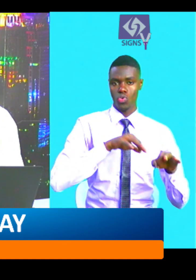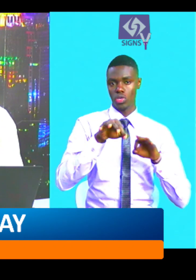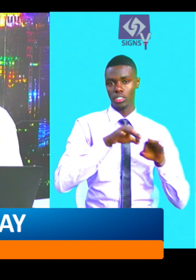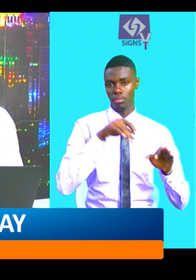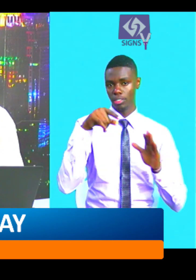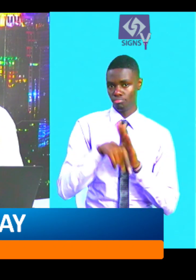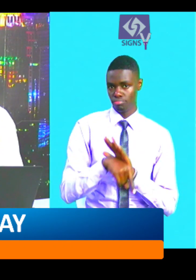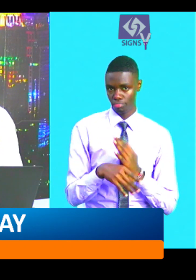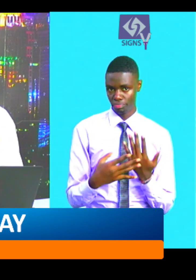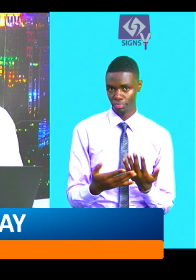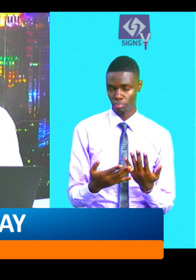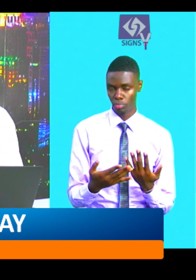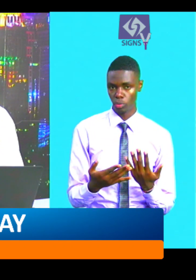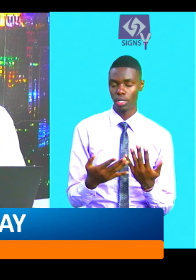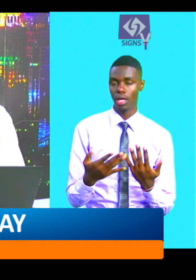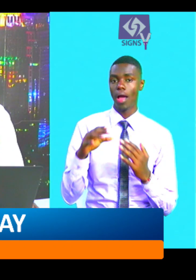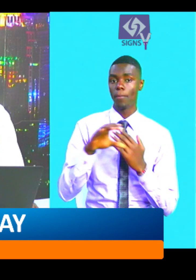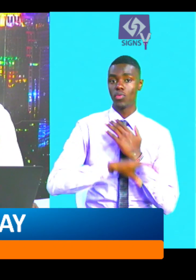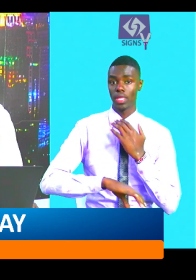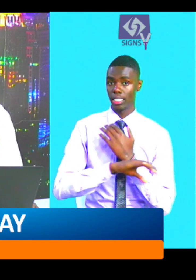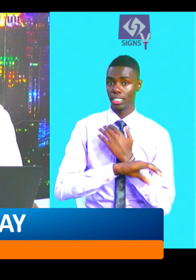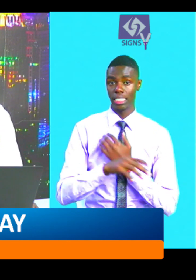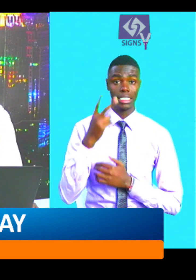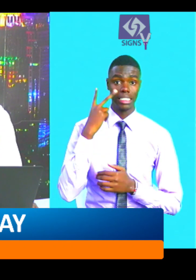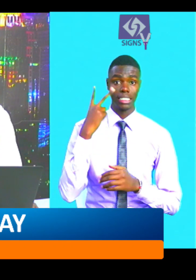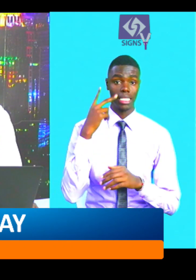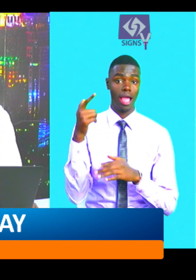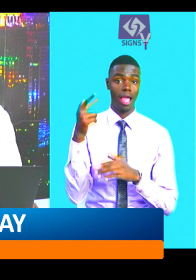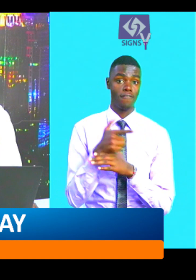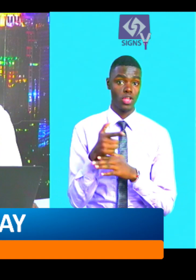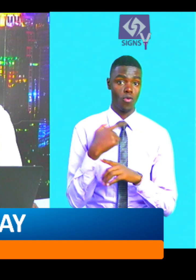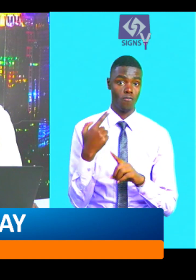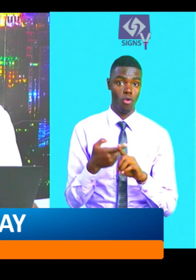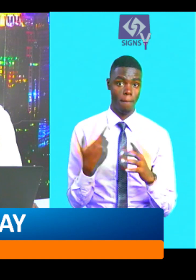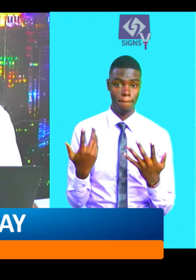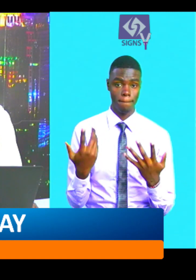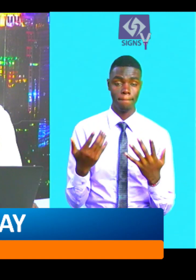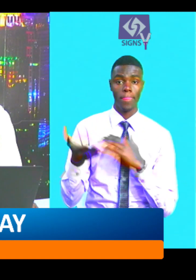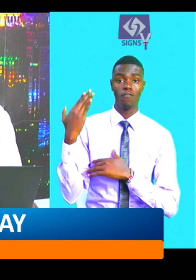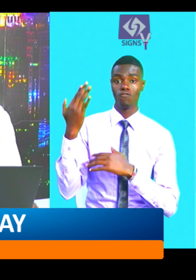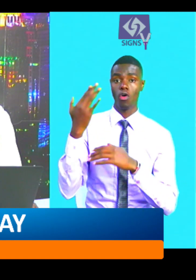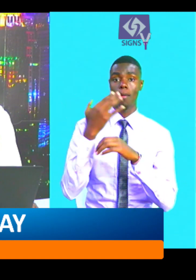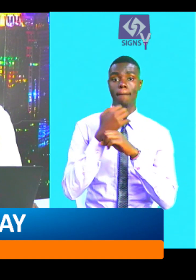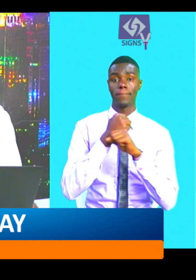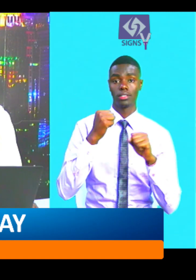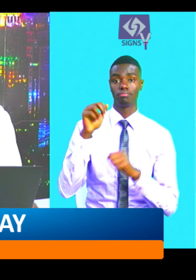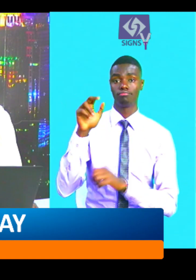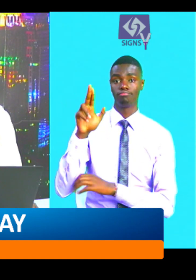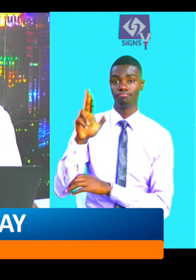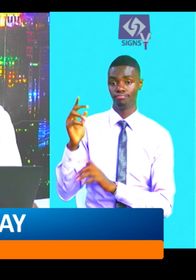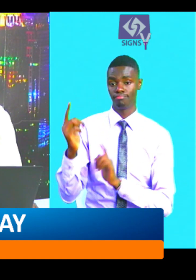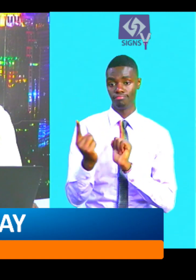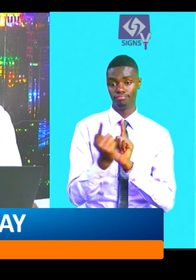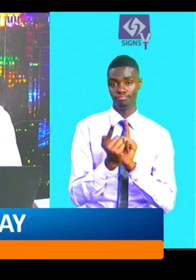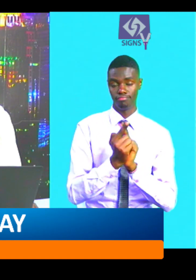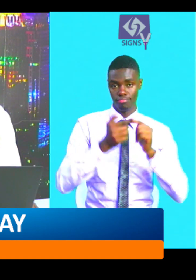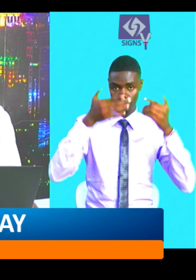there. Yeah. Okay. Before you go now deeply into the matters of the country, let us see this